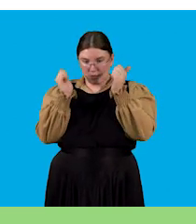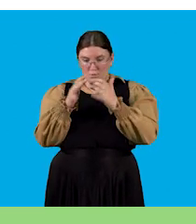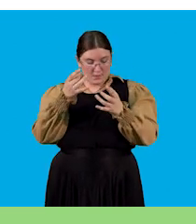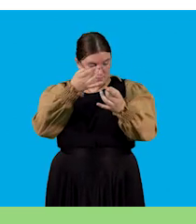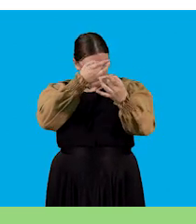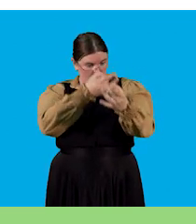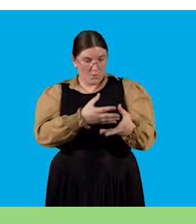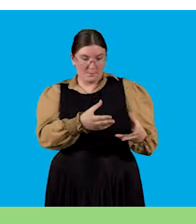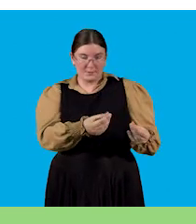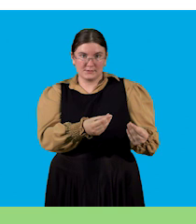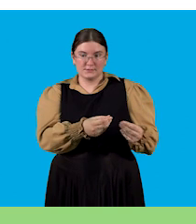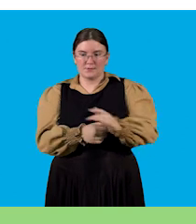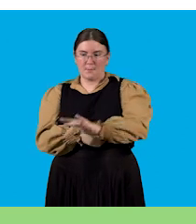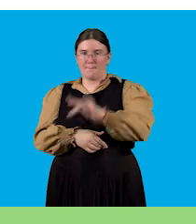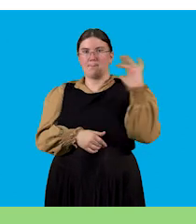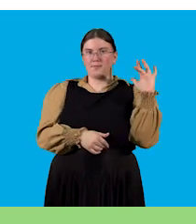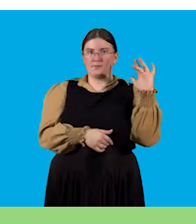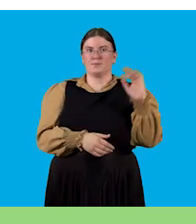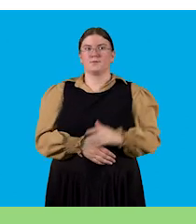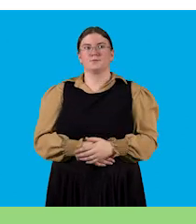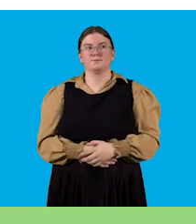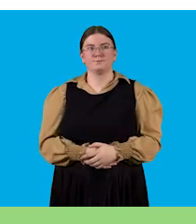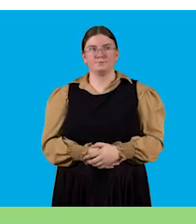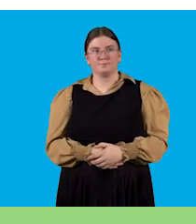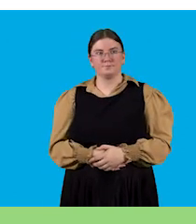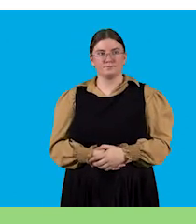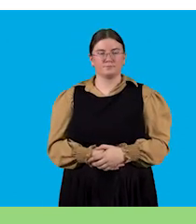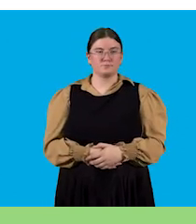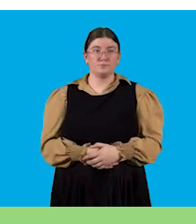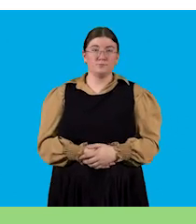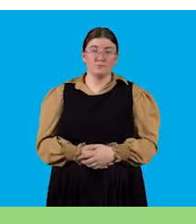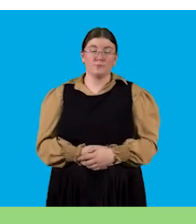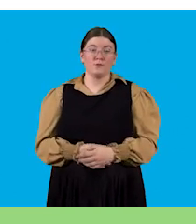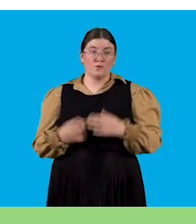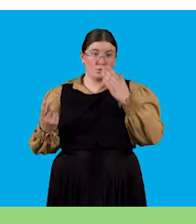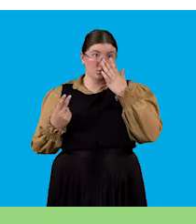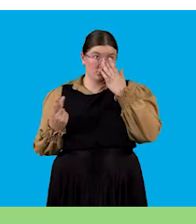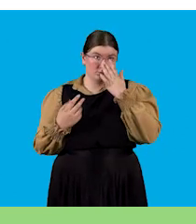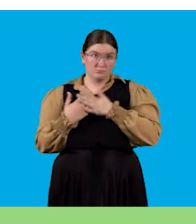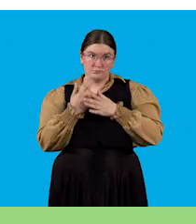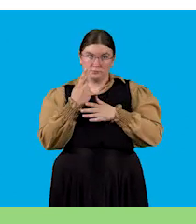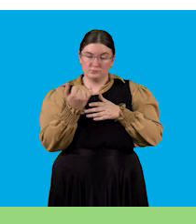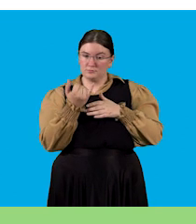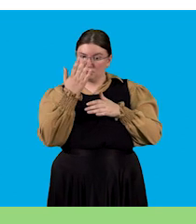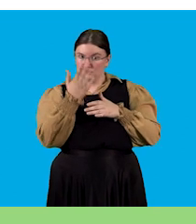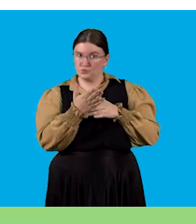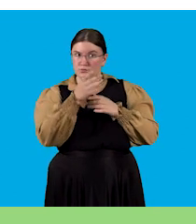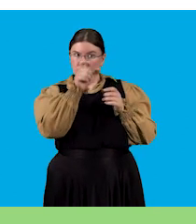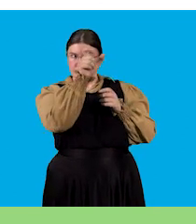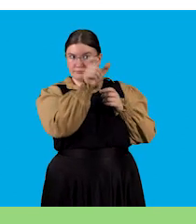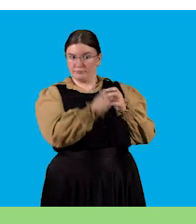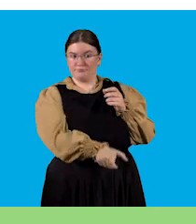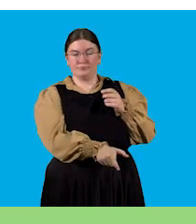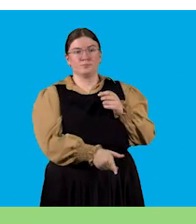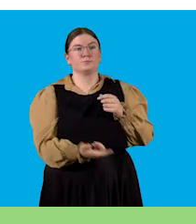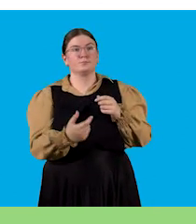the head from the hot pot. It can also be expressed in a flow diagram like this. We have